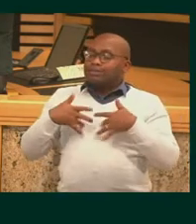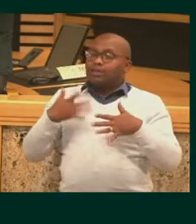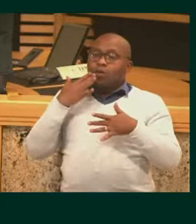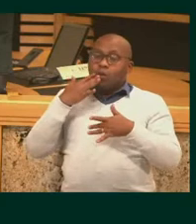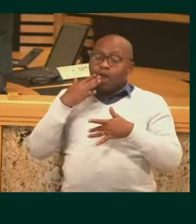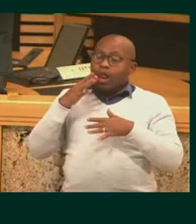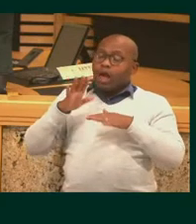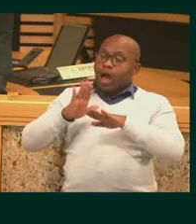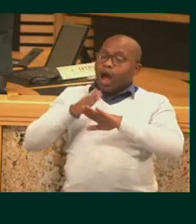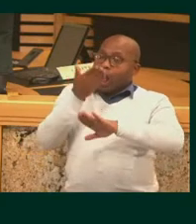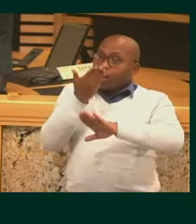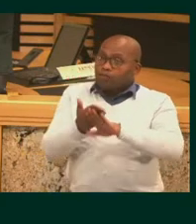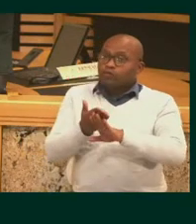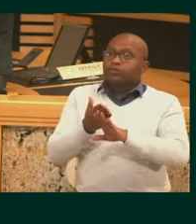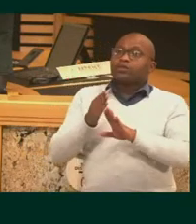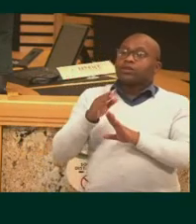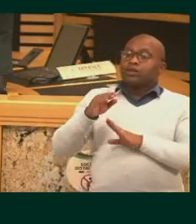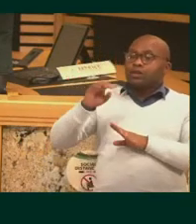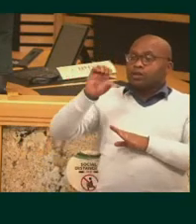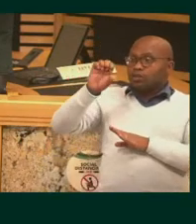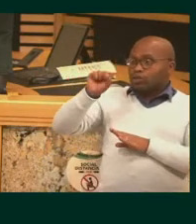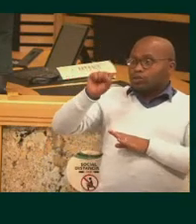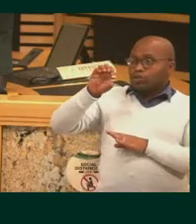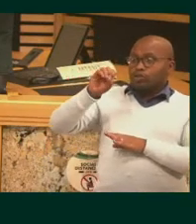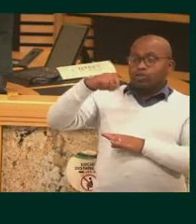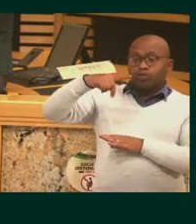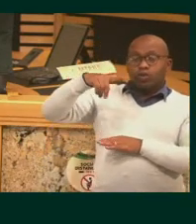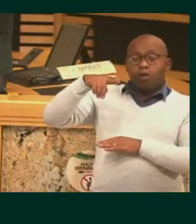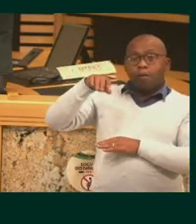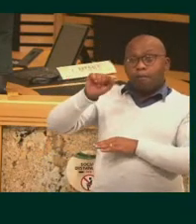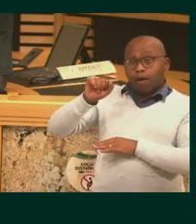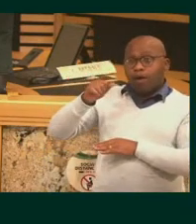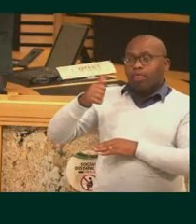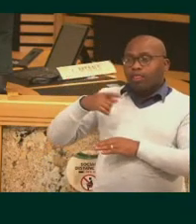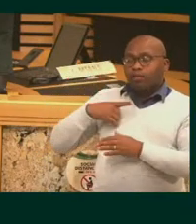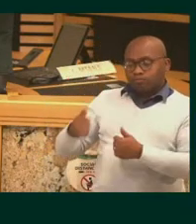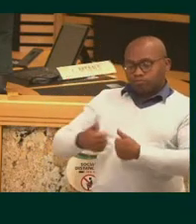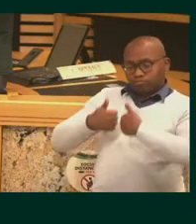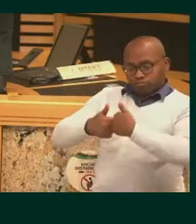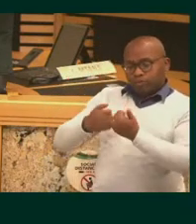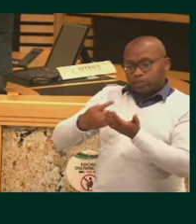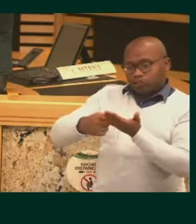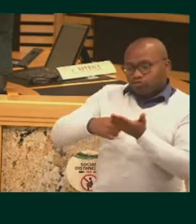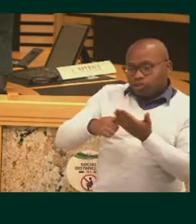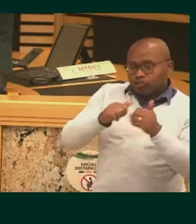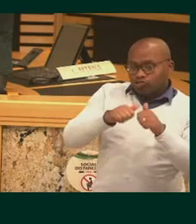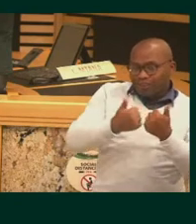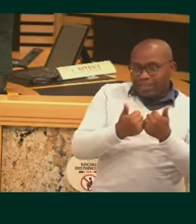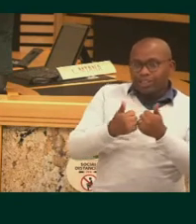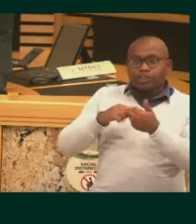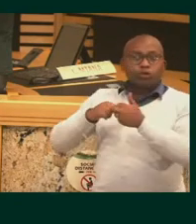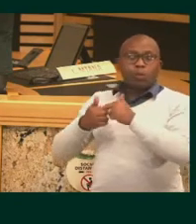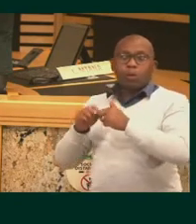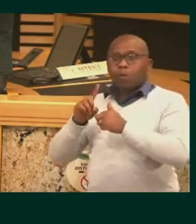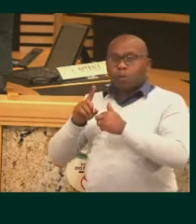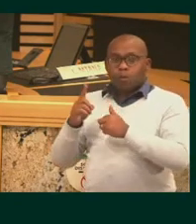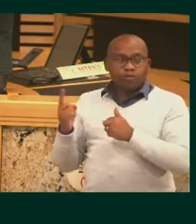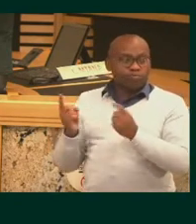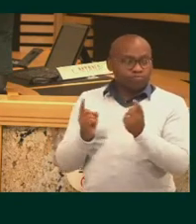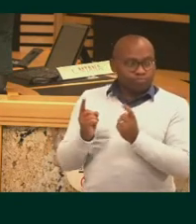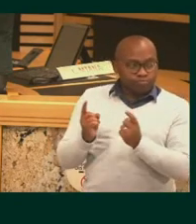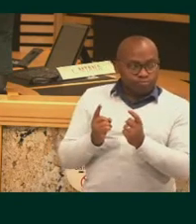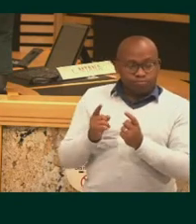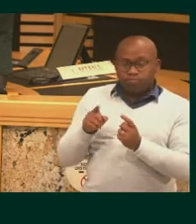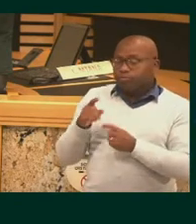a half year one-on-one reviews are held to discuss progress and challenges in between the premier and these do meet um and the